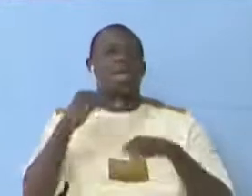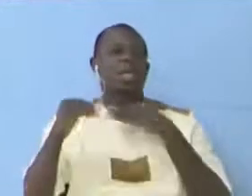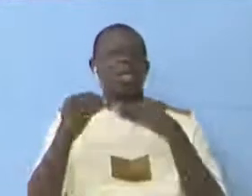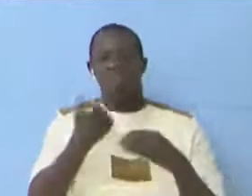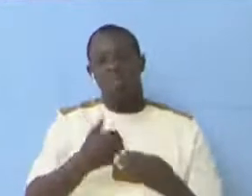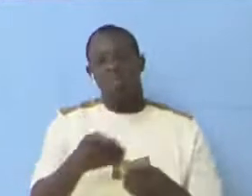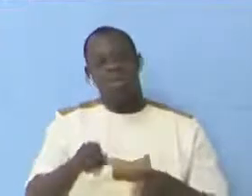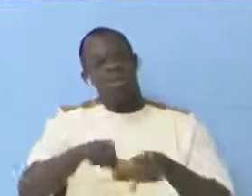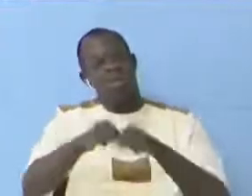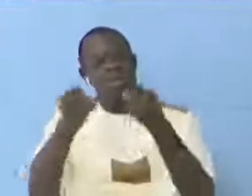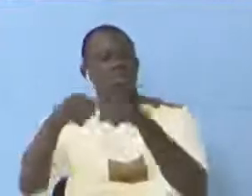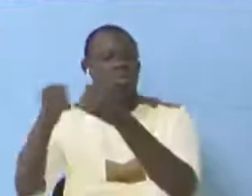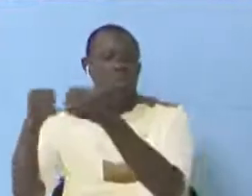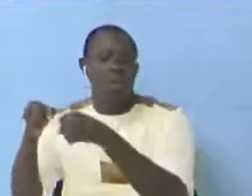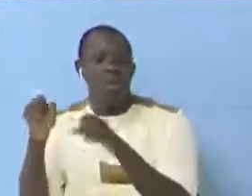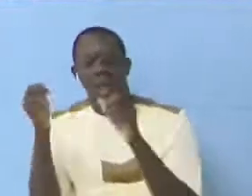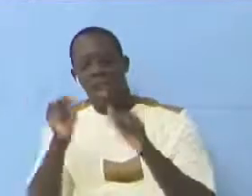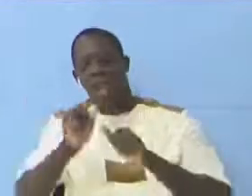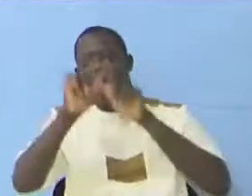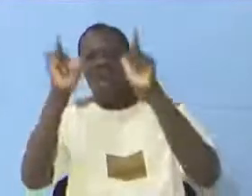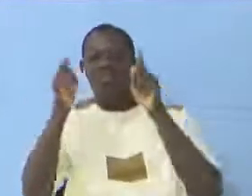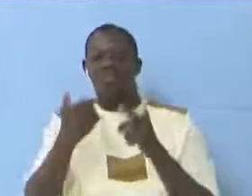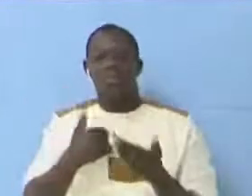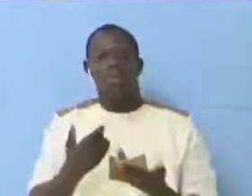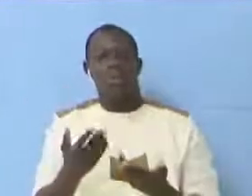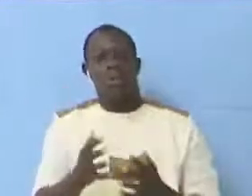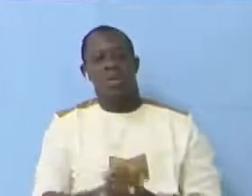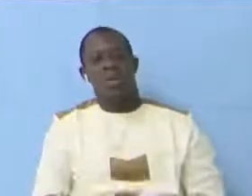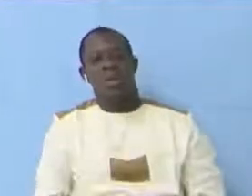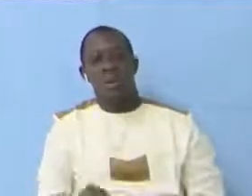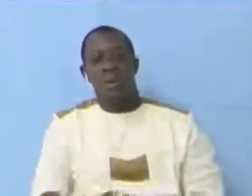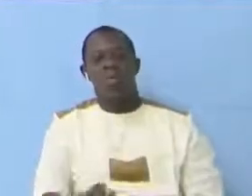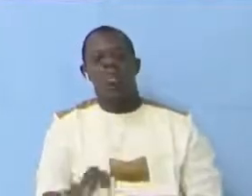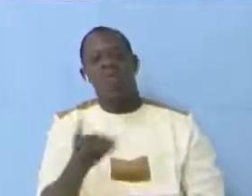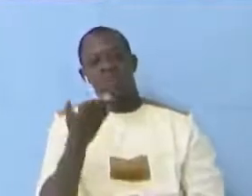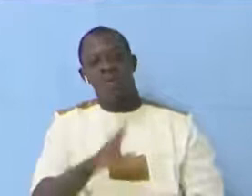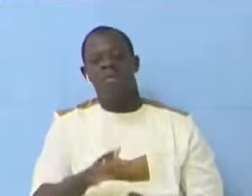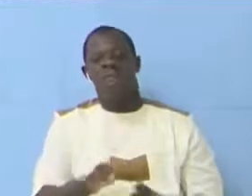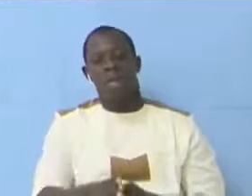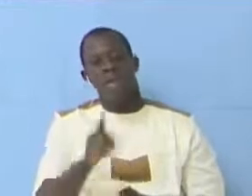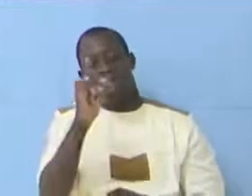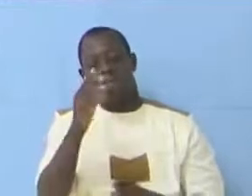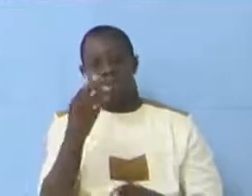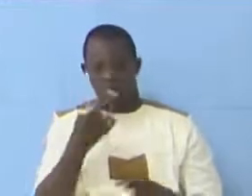and destroy lives. Inna lillahi wa inna ilayhi rajiun.